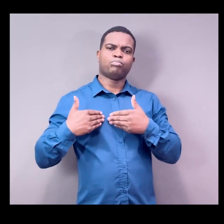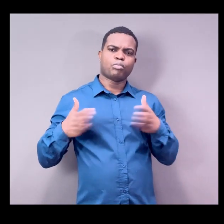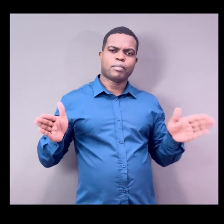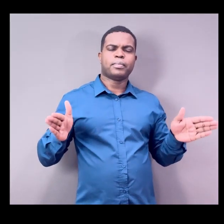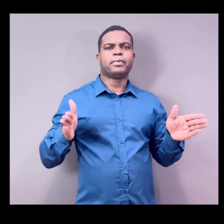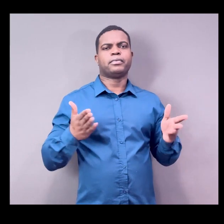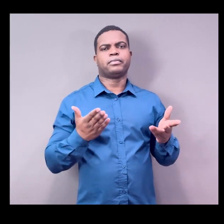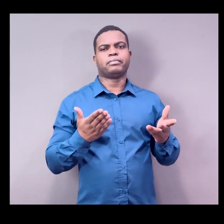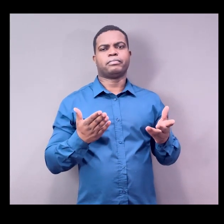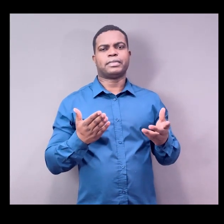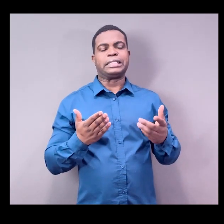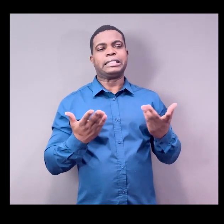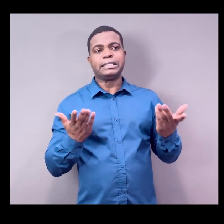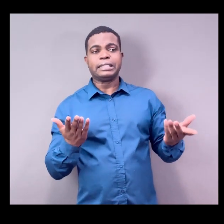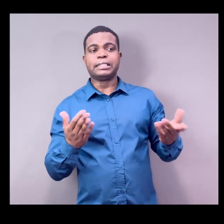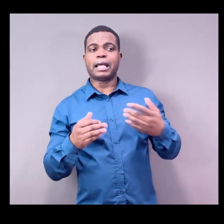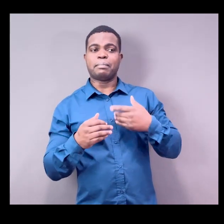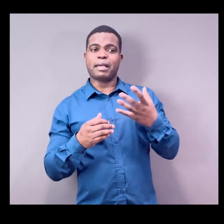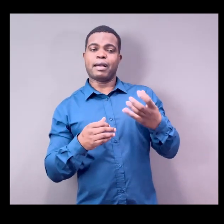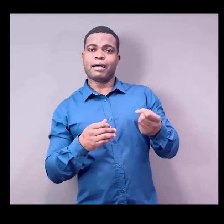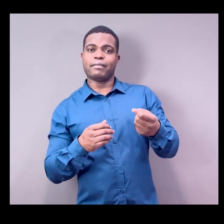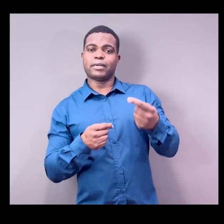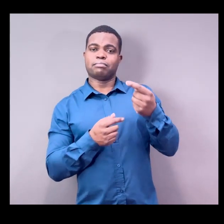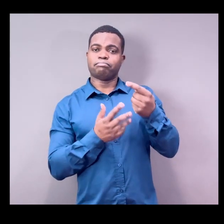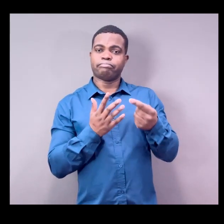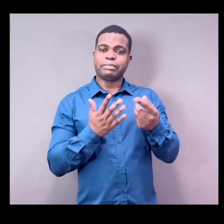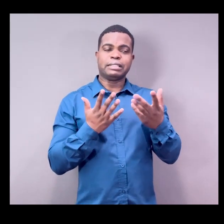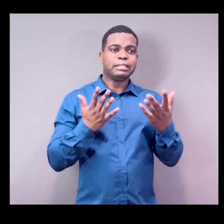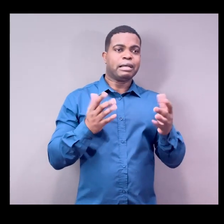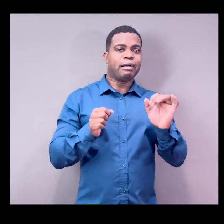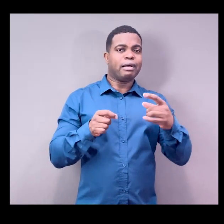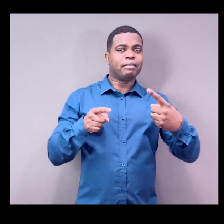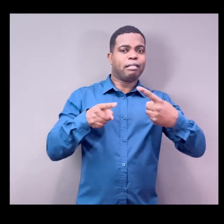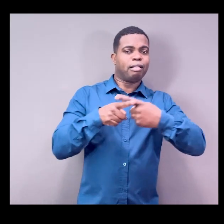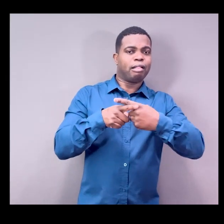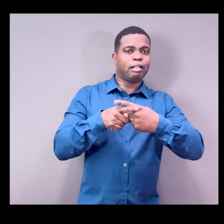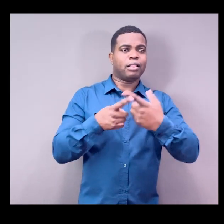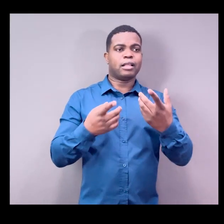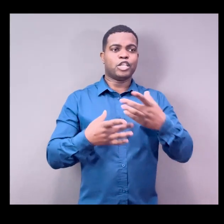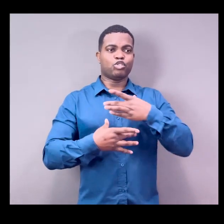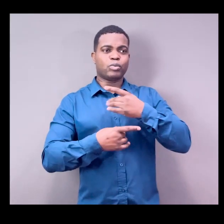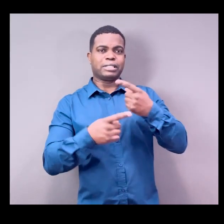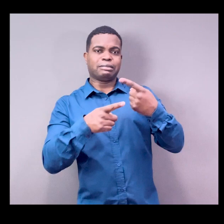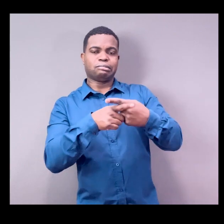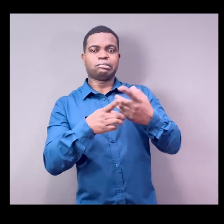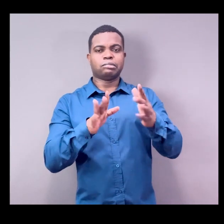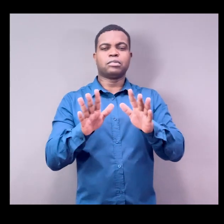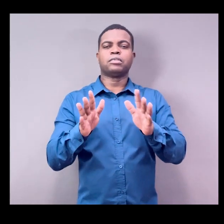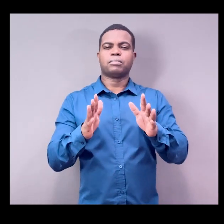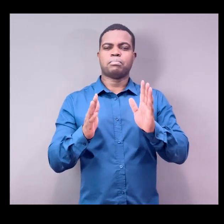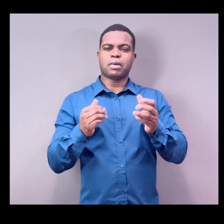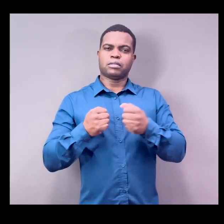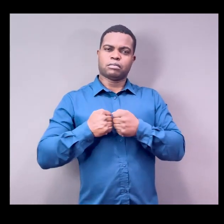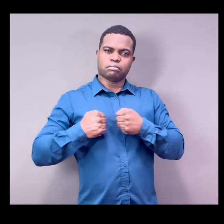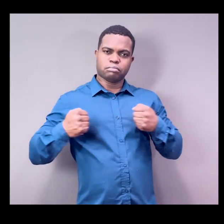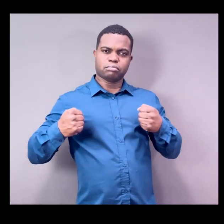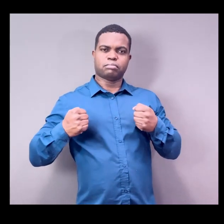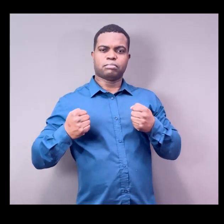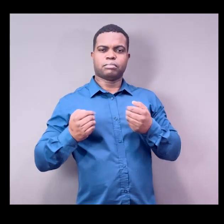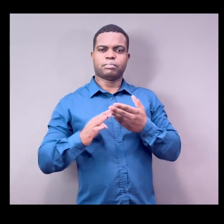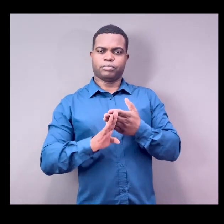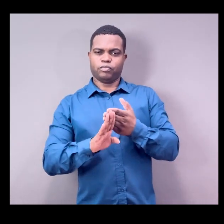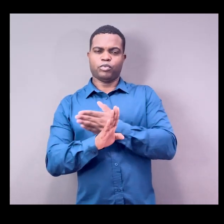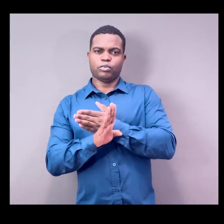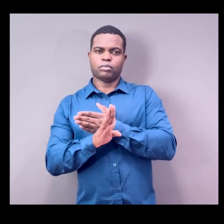stakeholders to disclose any potential conflicts of interest they may have. You need to make sure they are